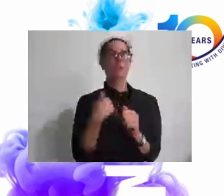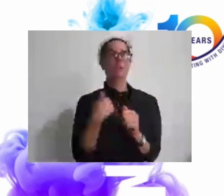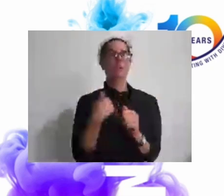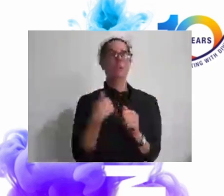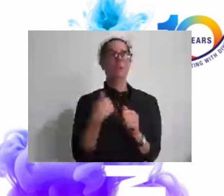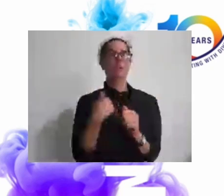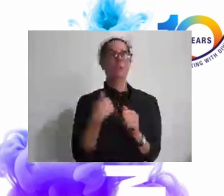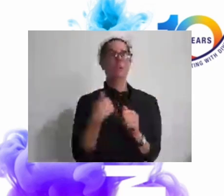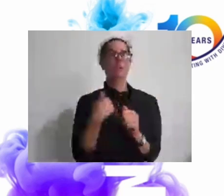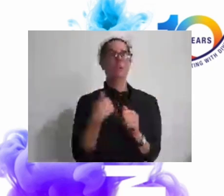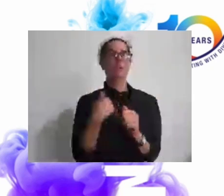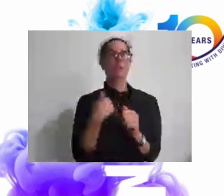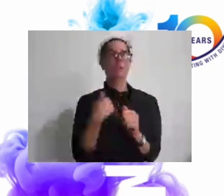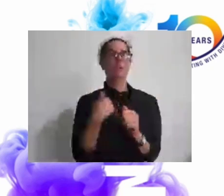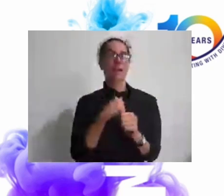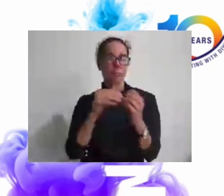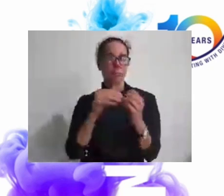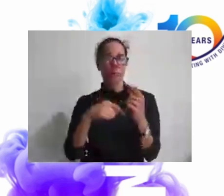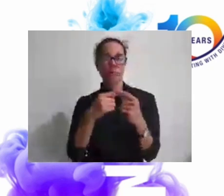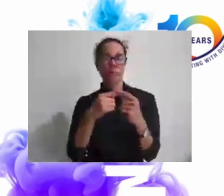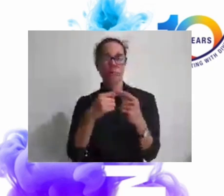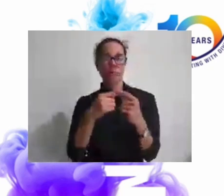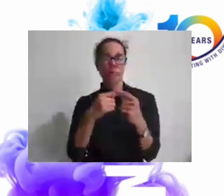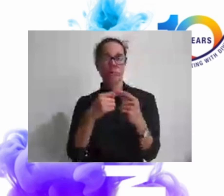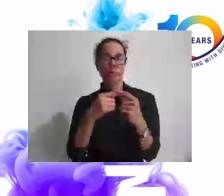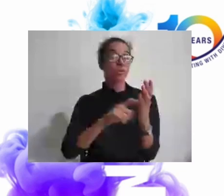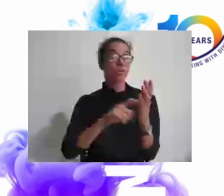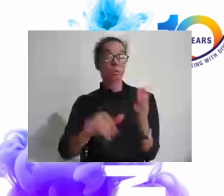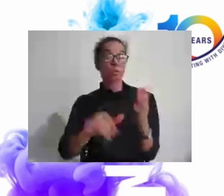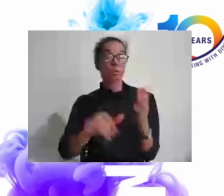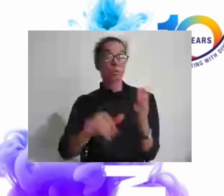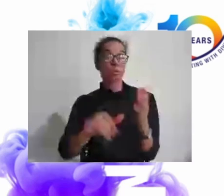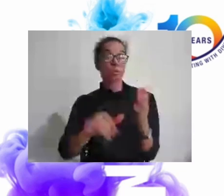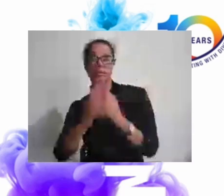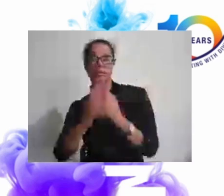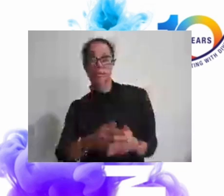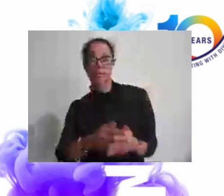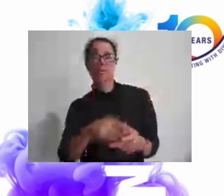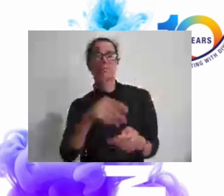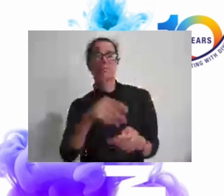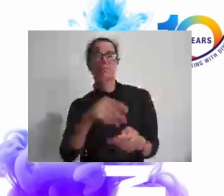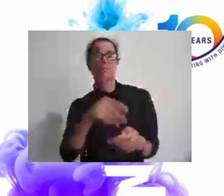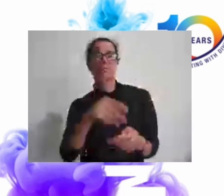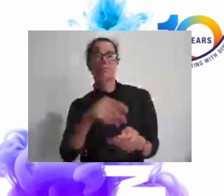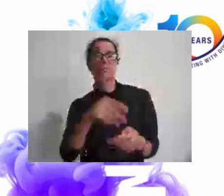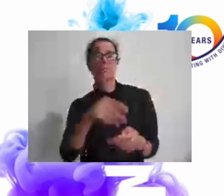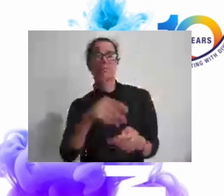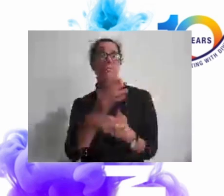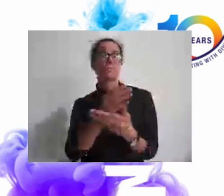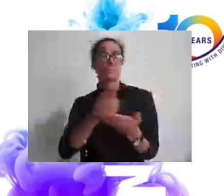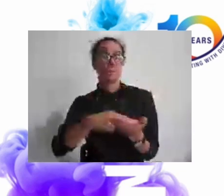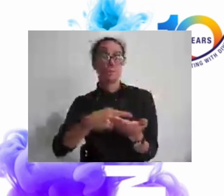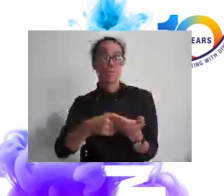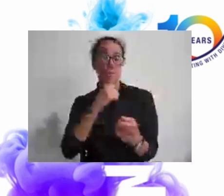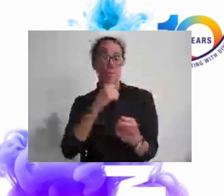intersectionalities. One was a woman and one was a minority. And it's important that we make sure we're incorporating all of that because our